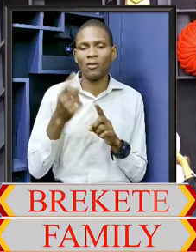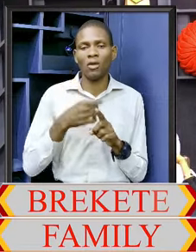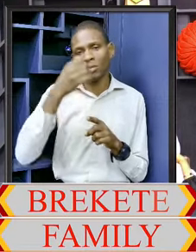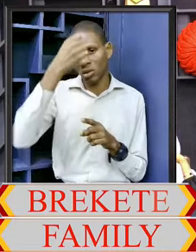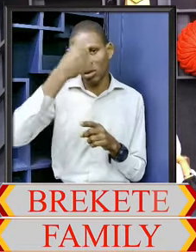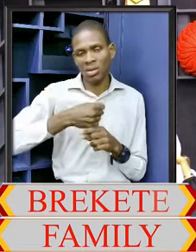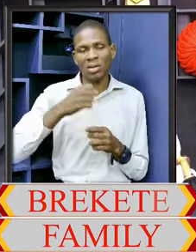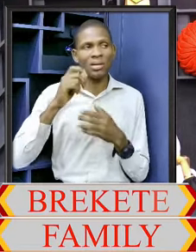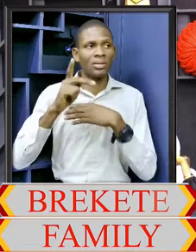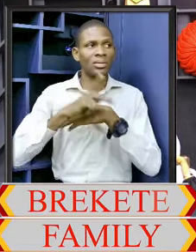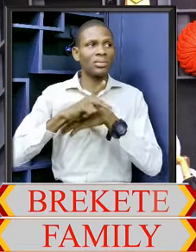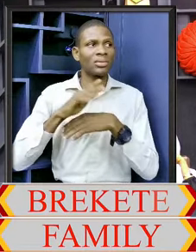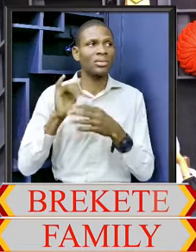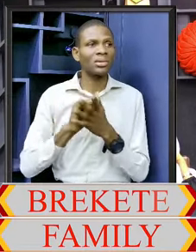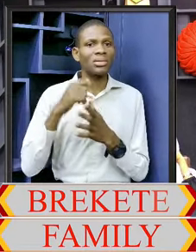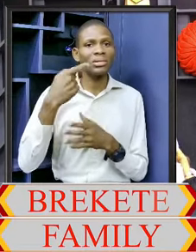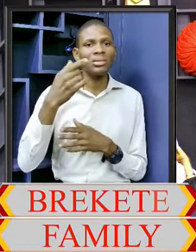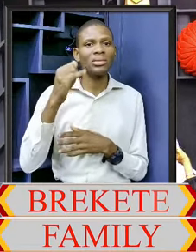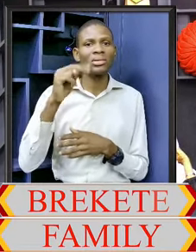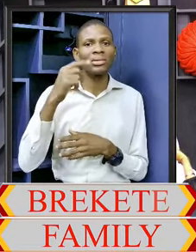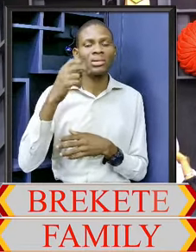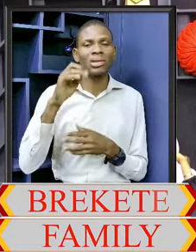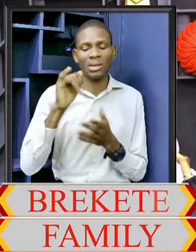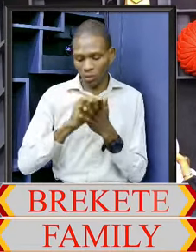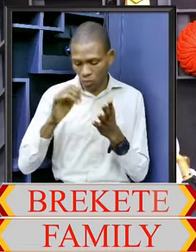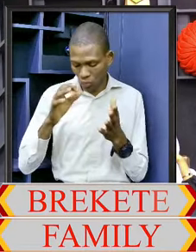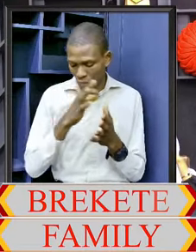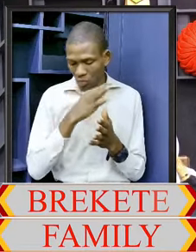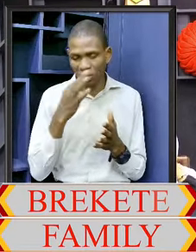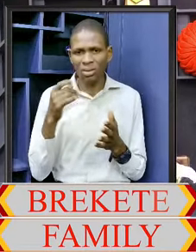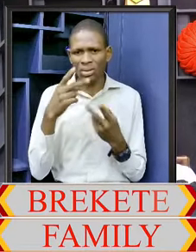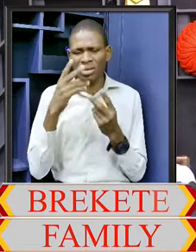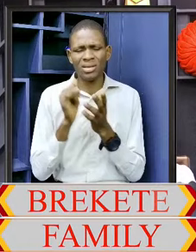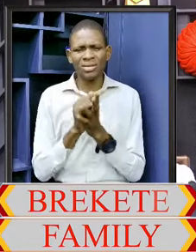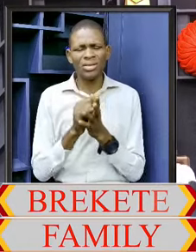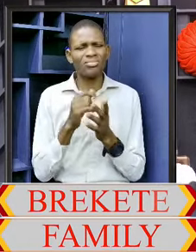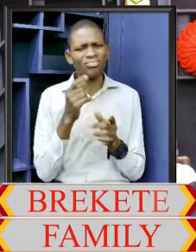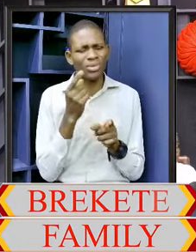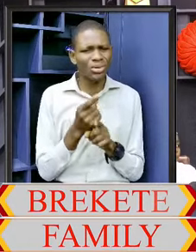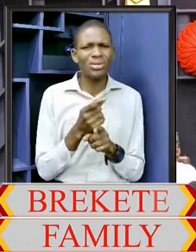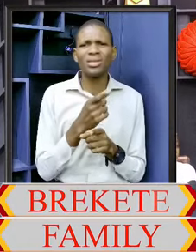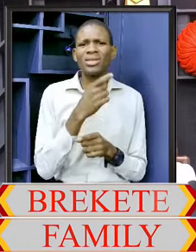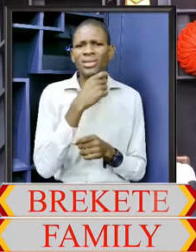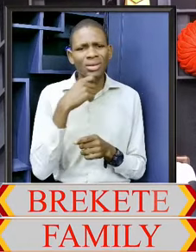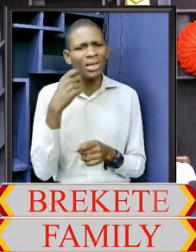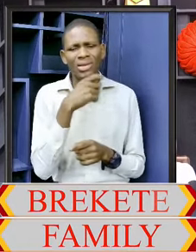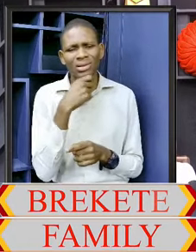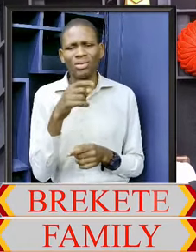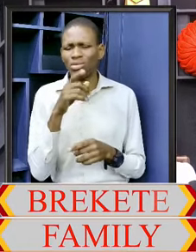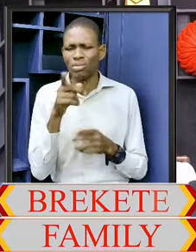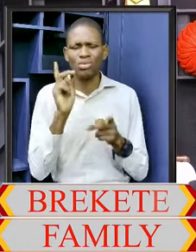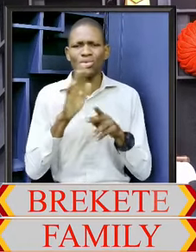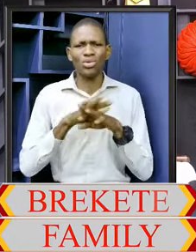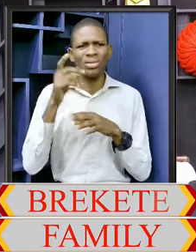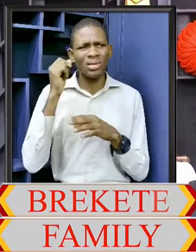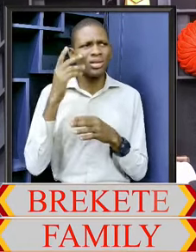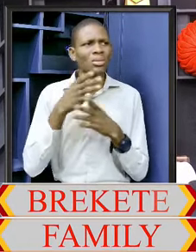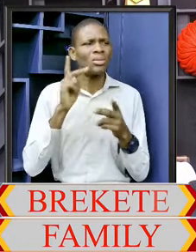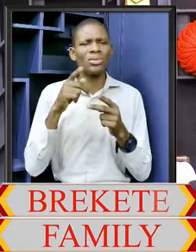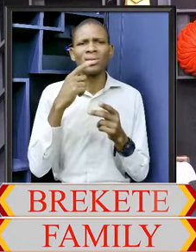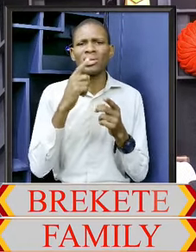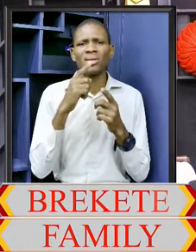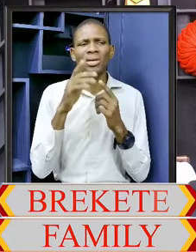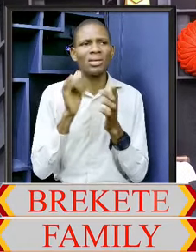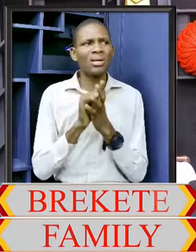Southern Kaduna. Yes, sir. Say ginger we wanna farm. Ona see say just they dry. Yes, sir. Ona no understand why they dry. Yes, sir. Some people they